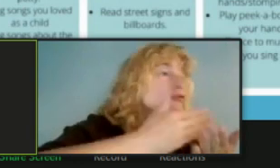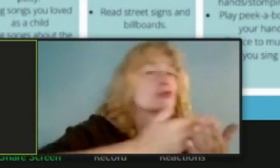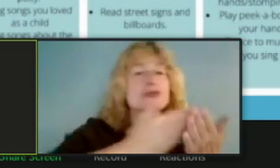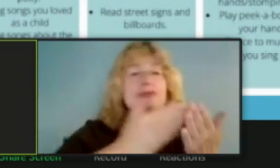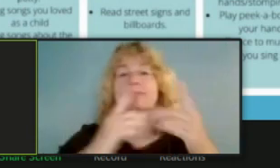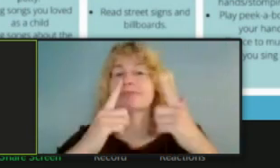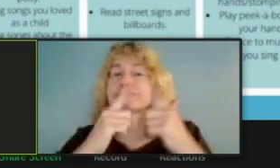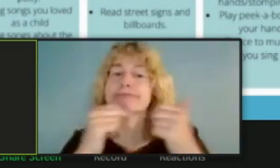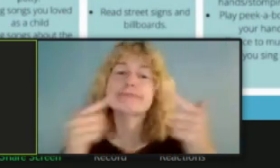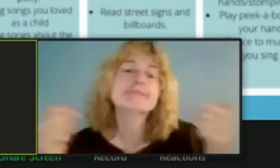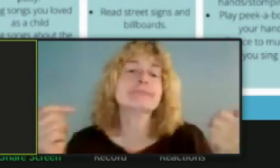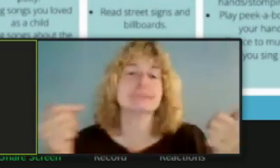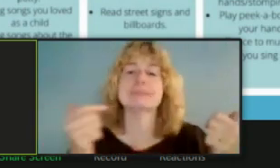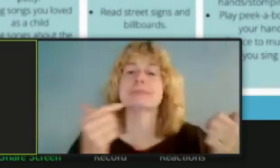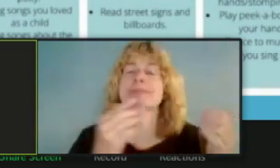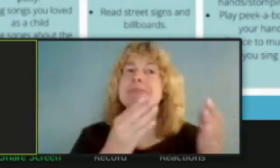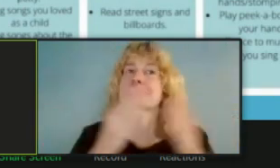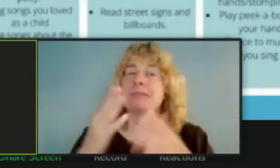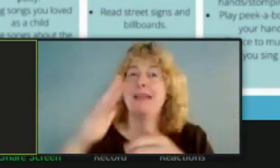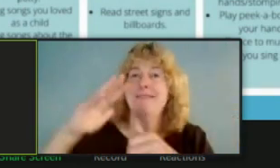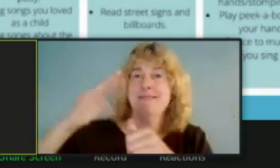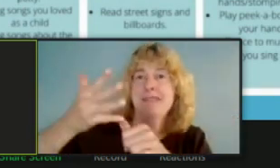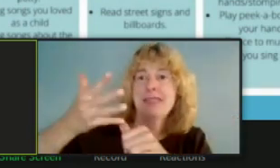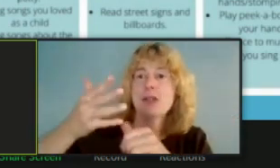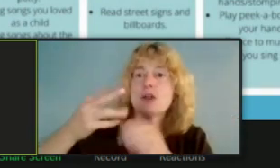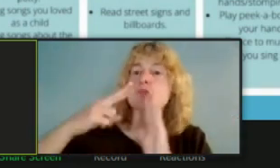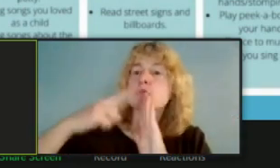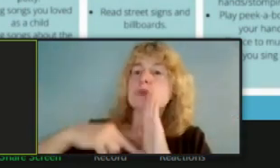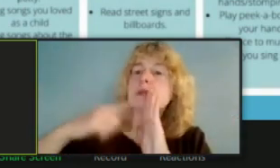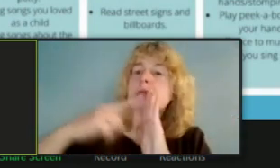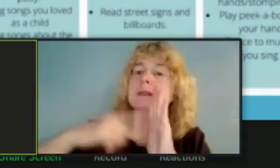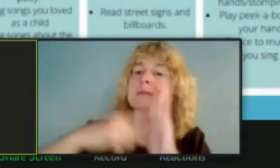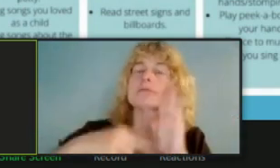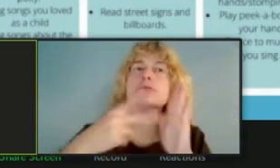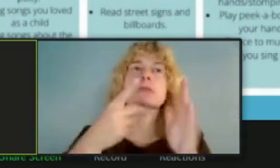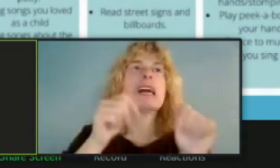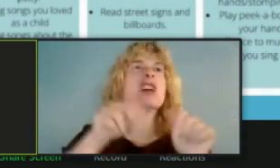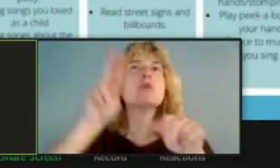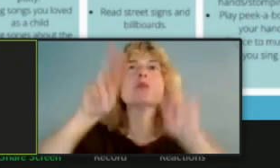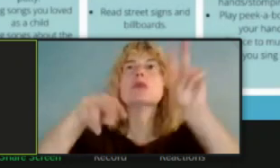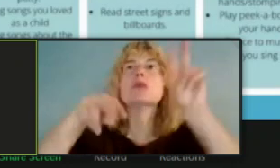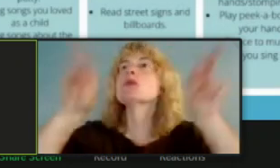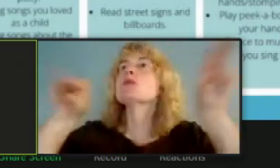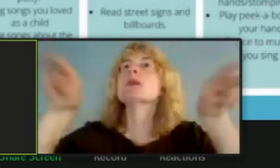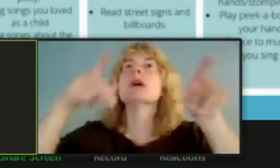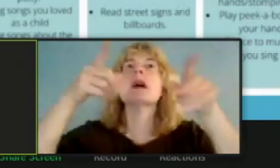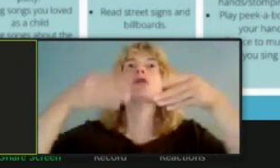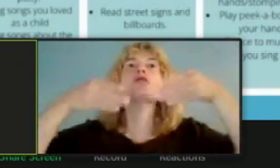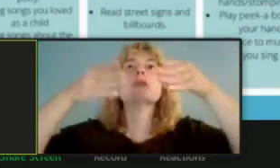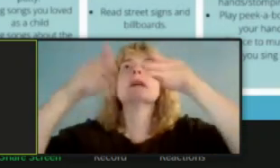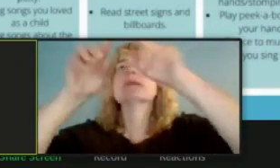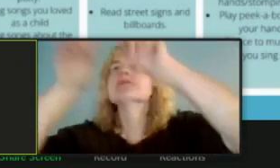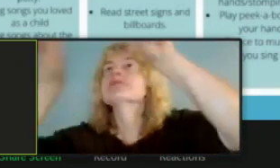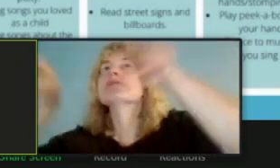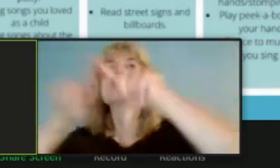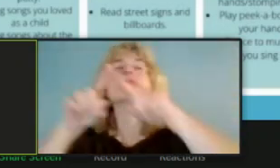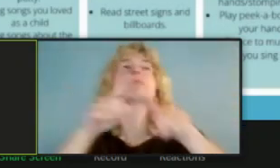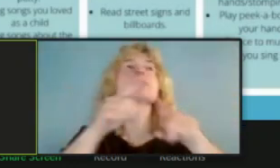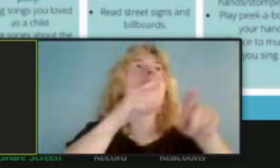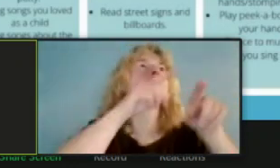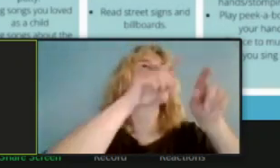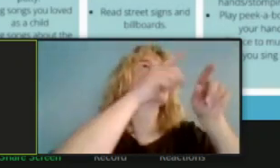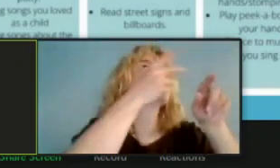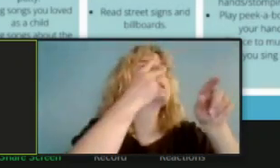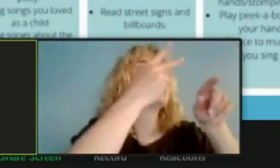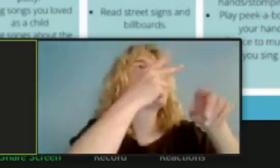is reading. Read street signs, labels on food you eat, names on